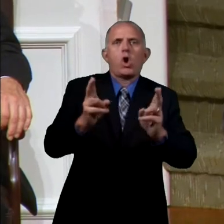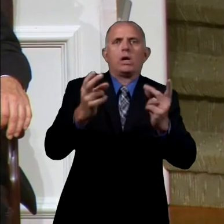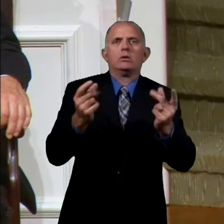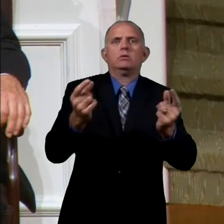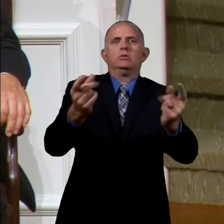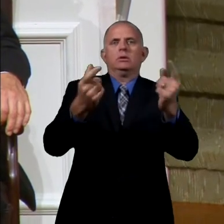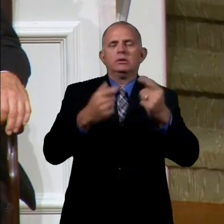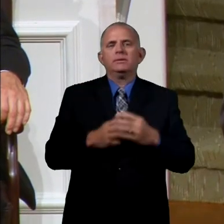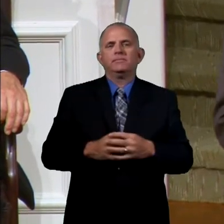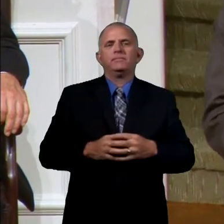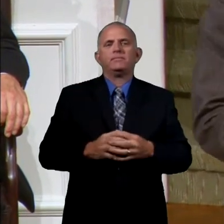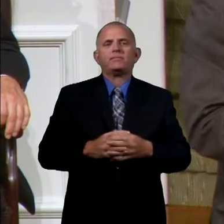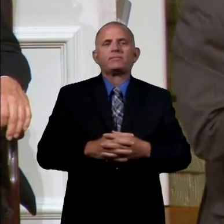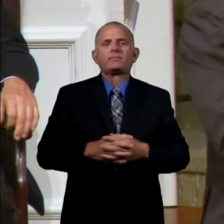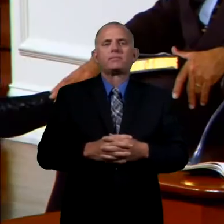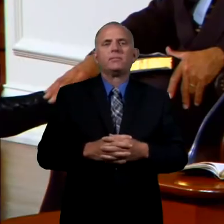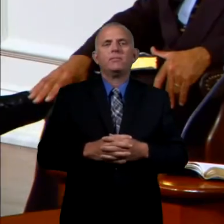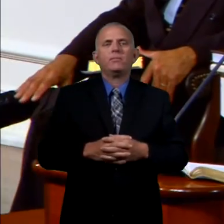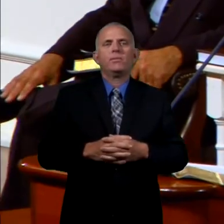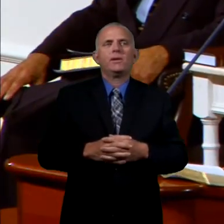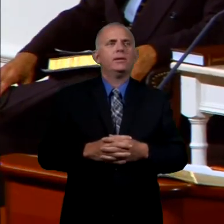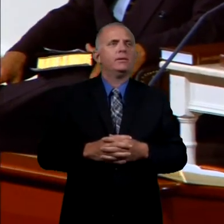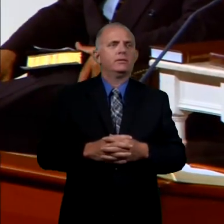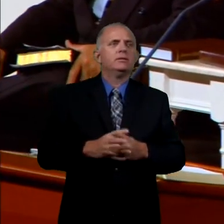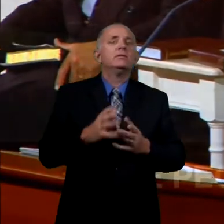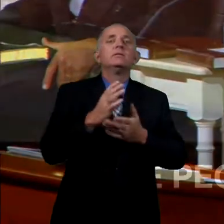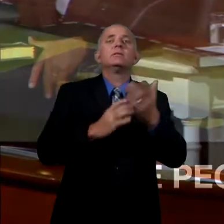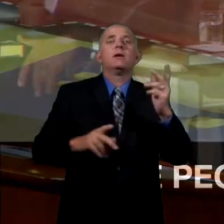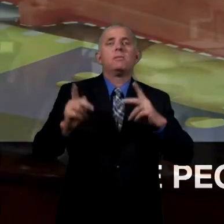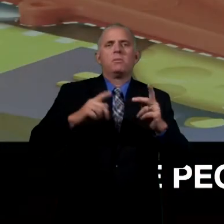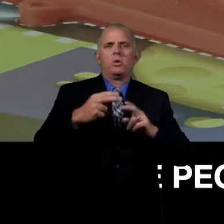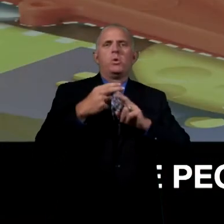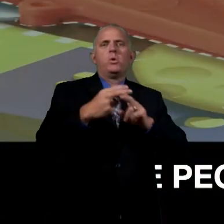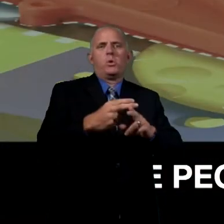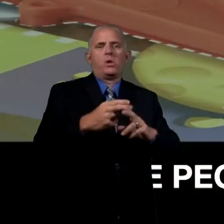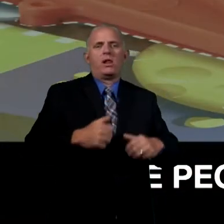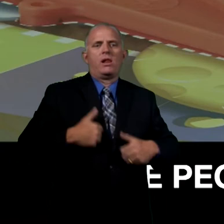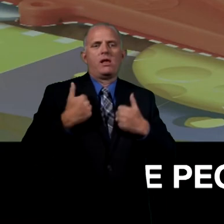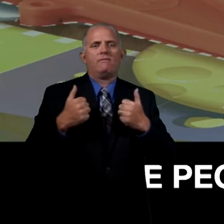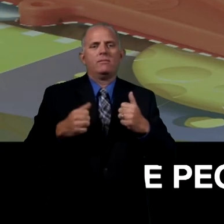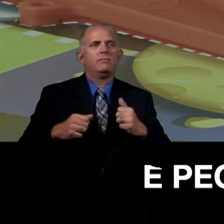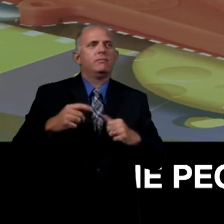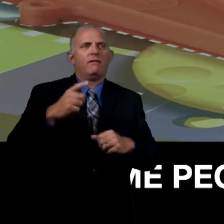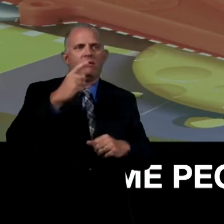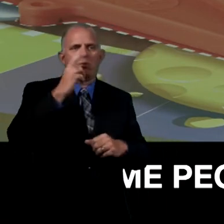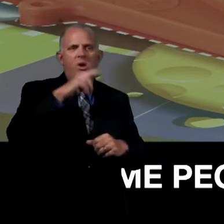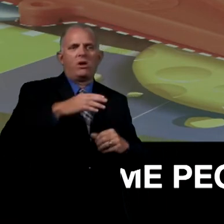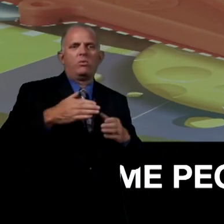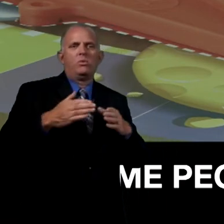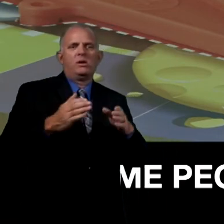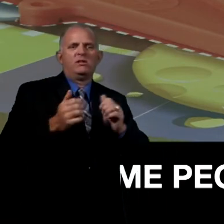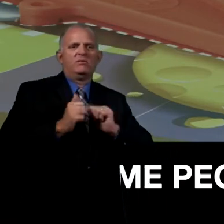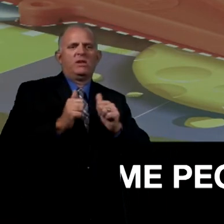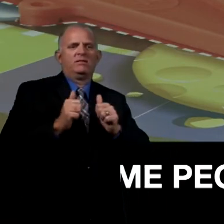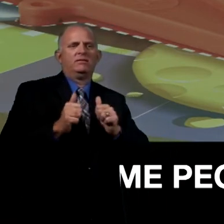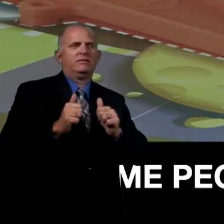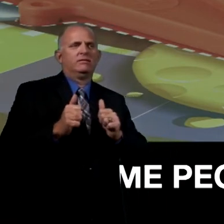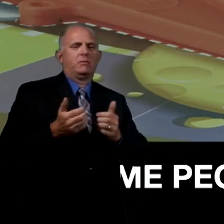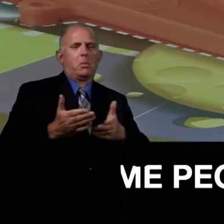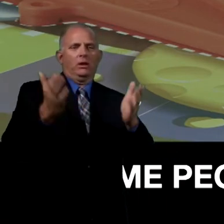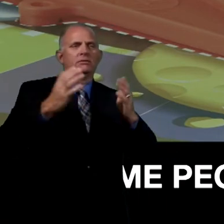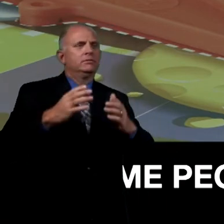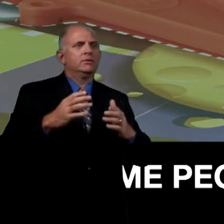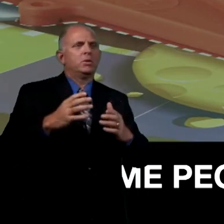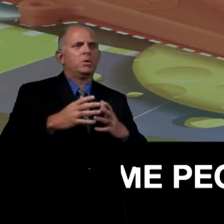hurry. Some people call life a rat race. As you see this, you can get so caught up in the